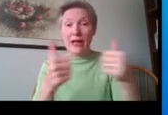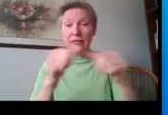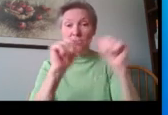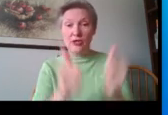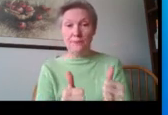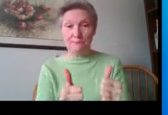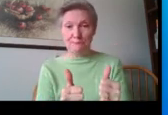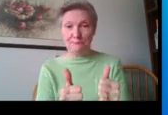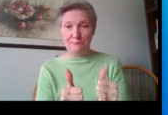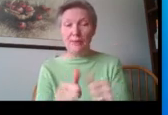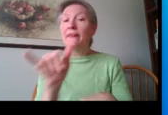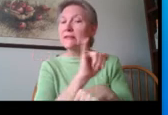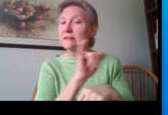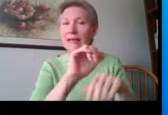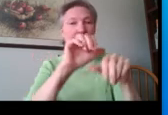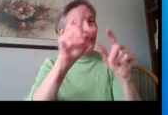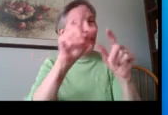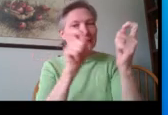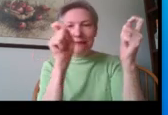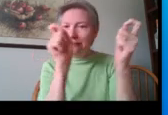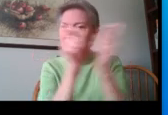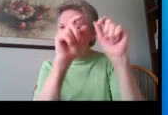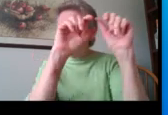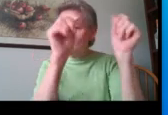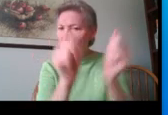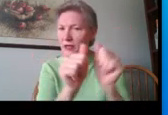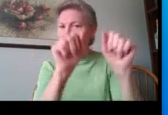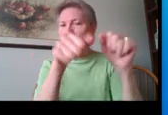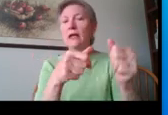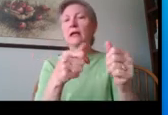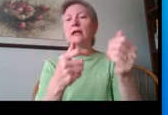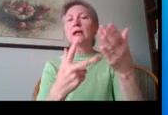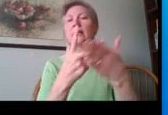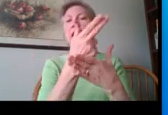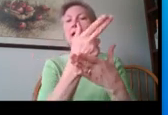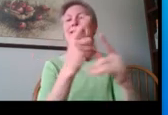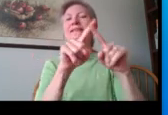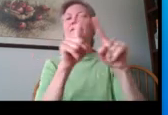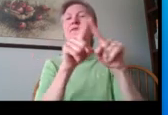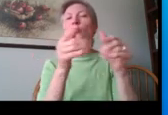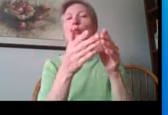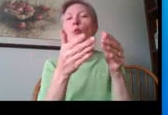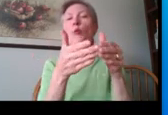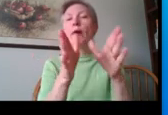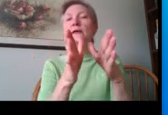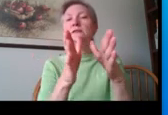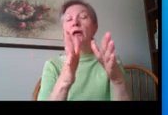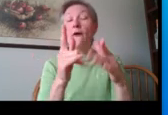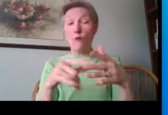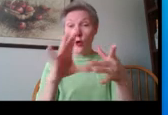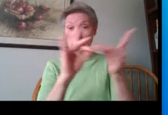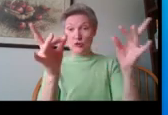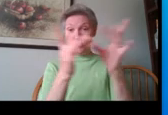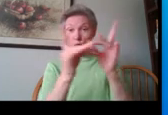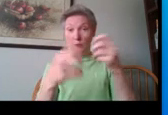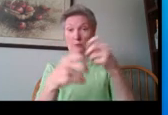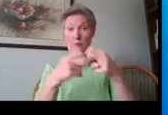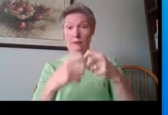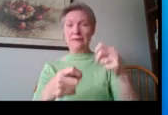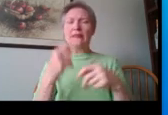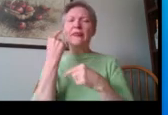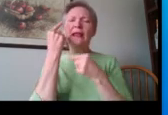cut the same exact shape into equal pieces. Well, our story problems today are going to be thinking, how